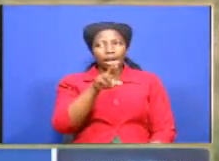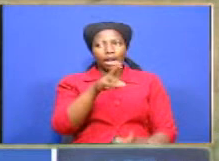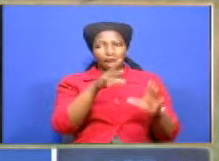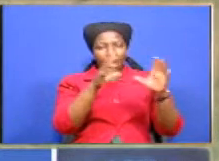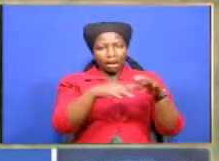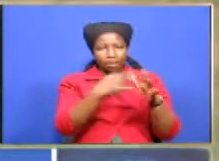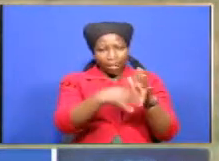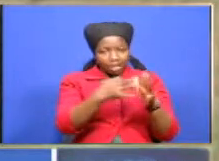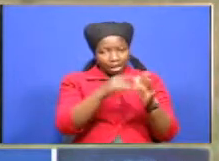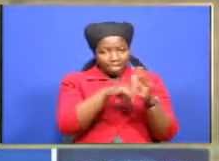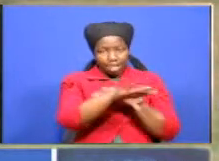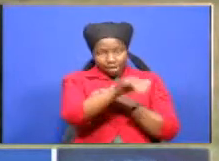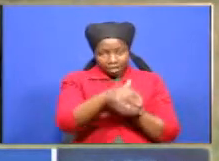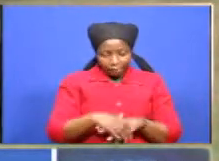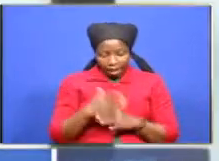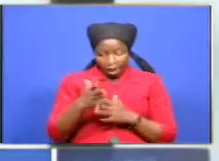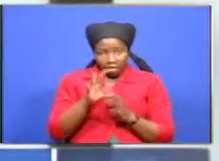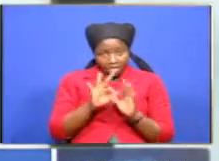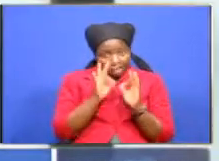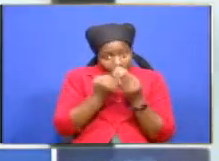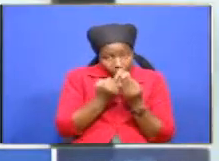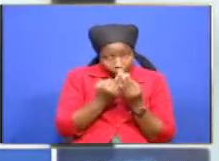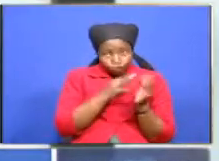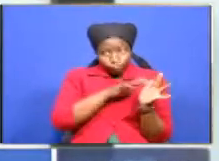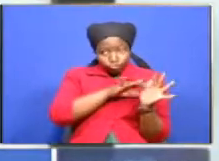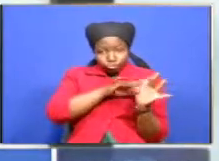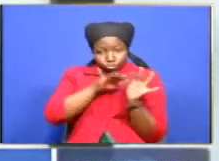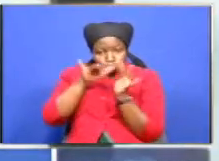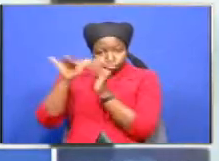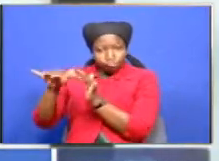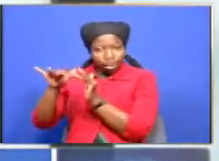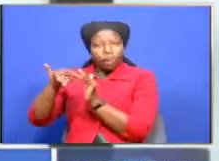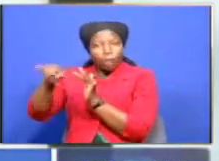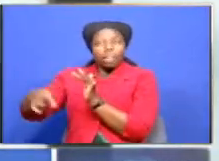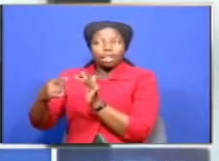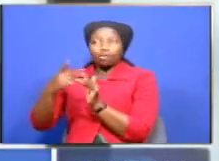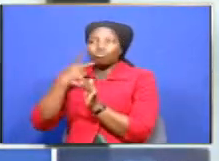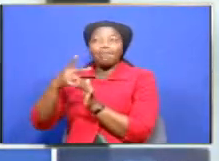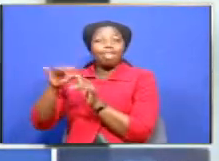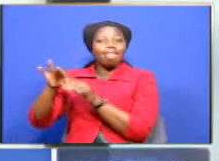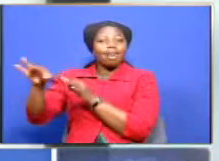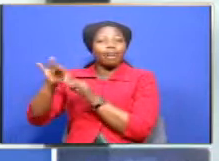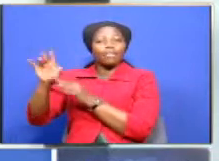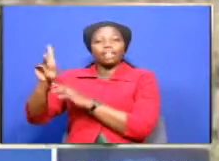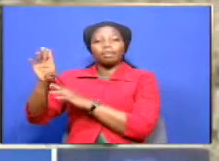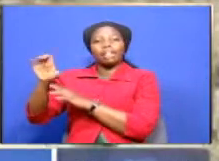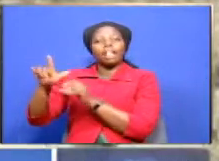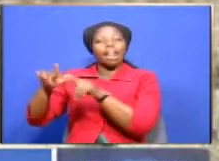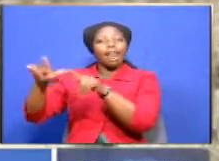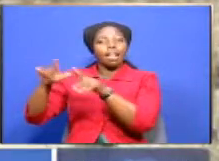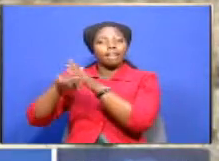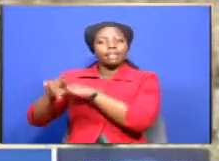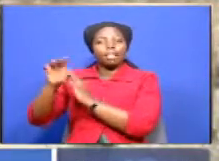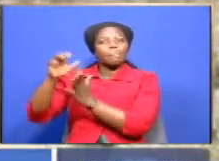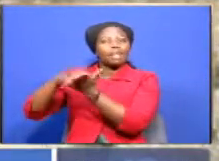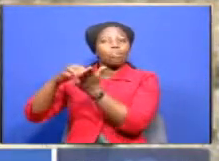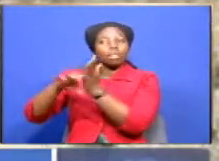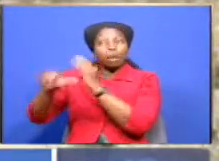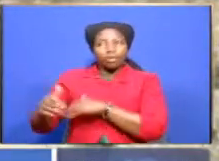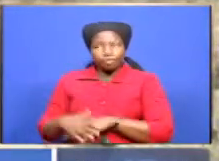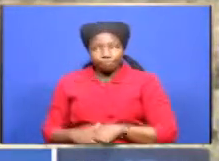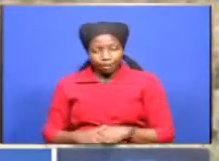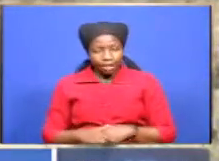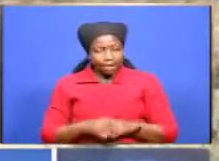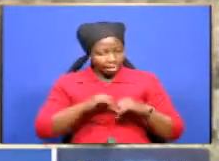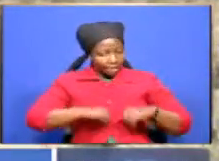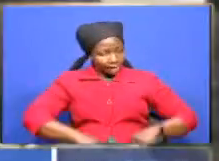The families have now invaded the 1,200 acres KBC land in Matungulu, Machakos County. According to the